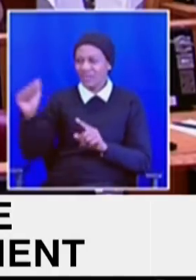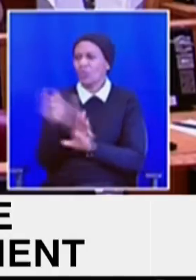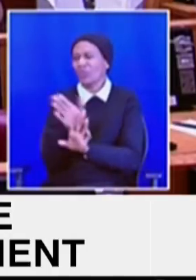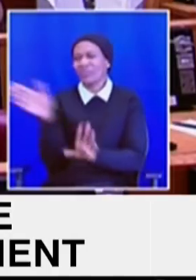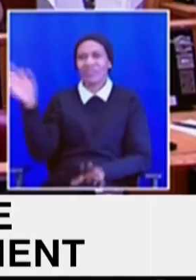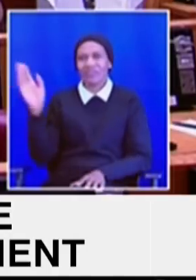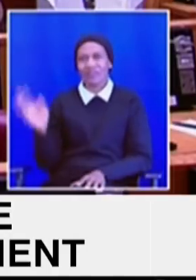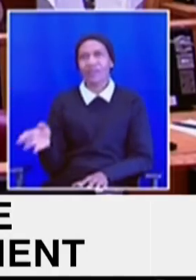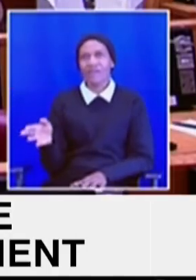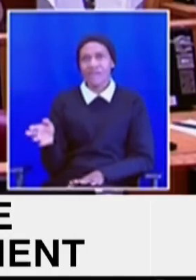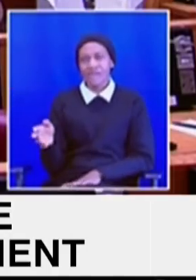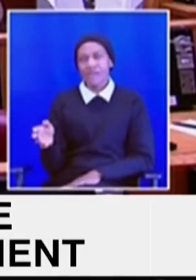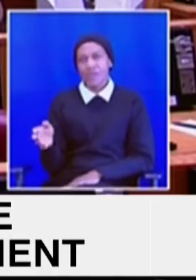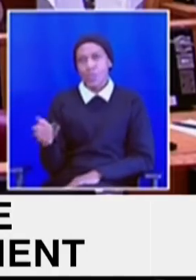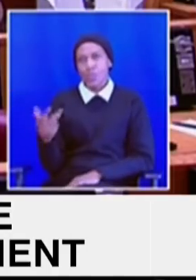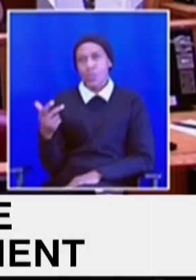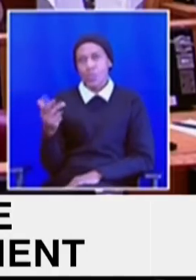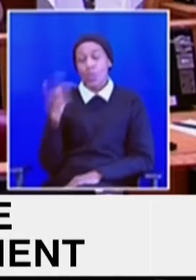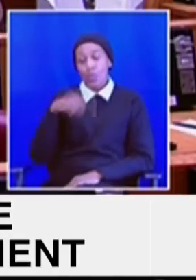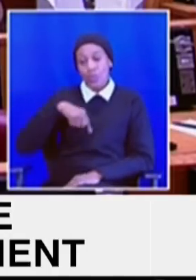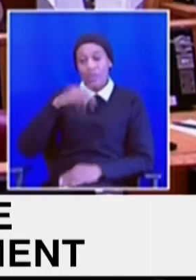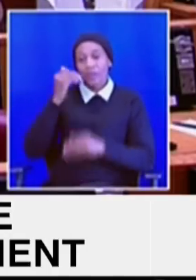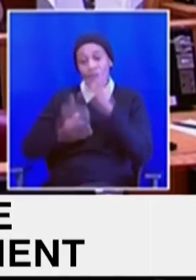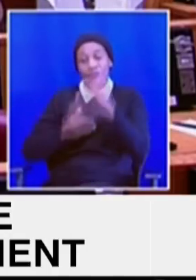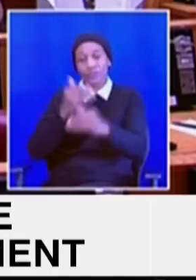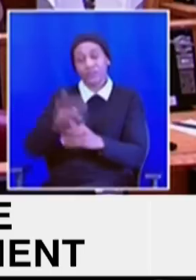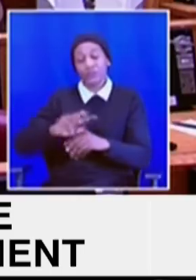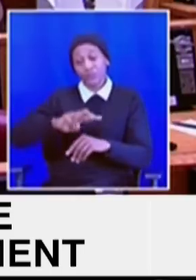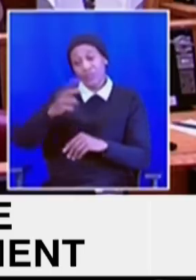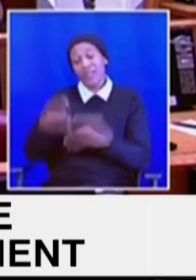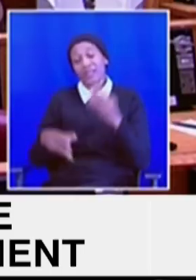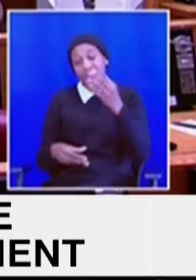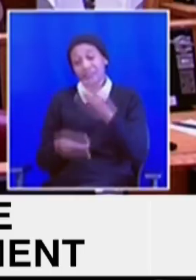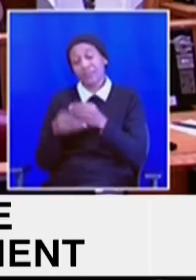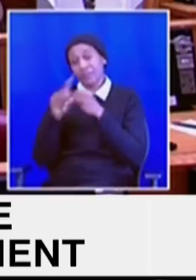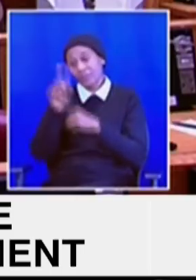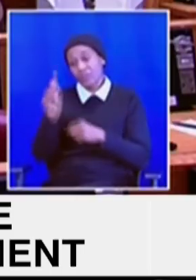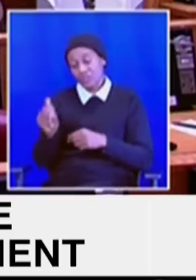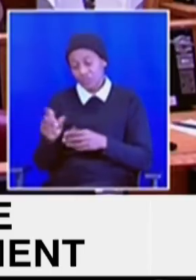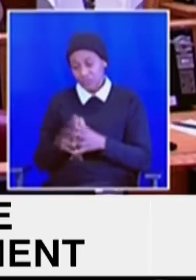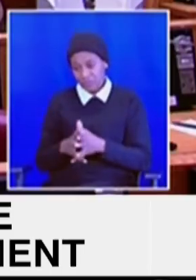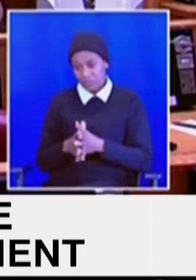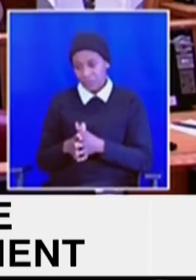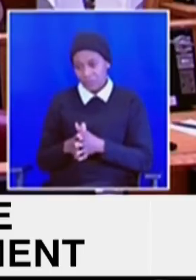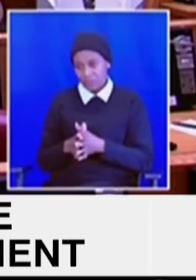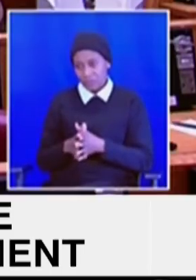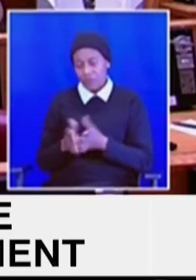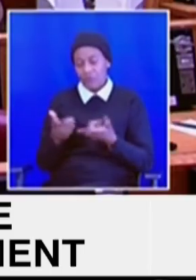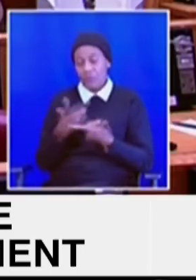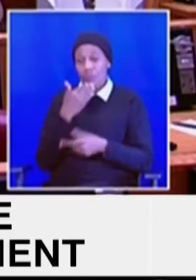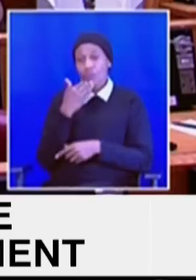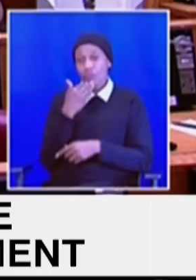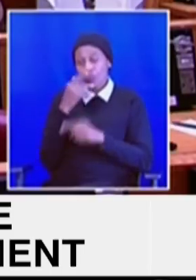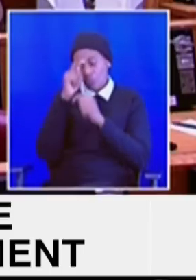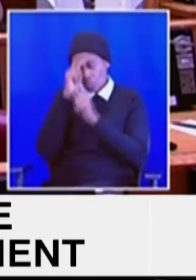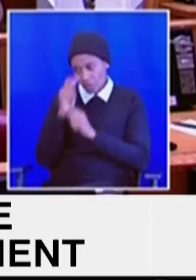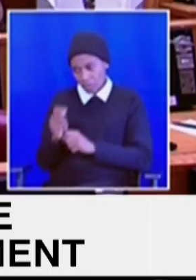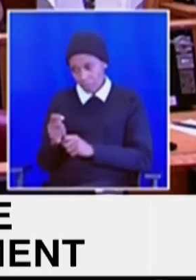Dutoit. We'll proceed to the next supplementary question that comes from